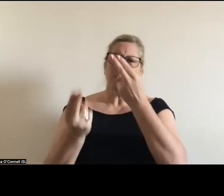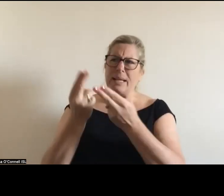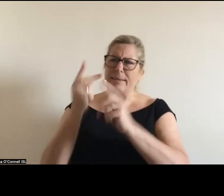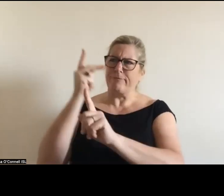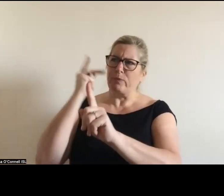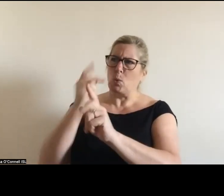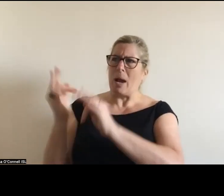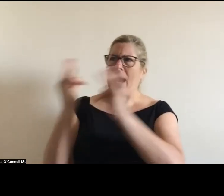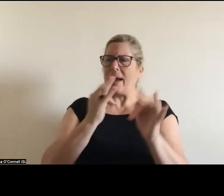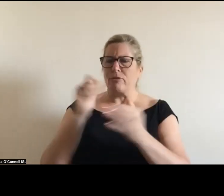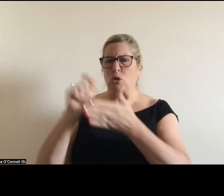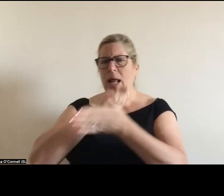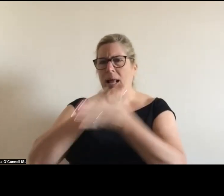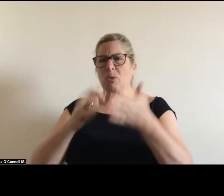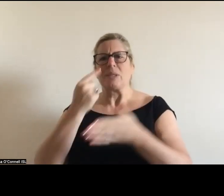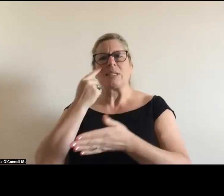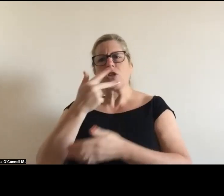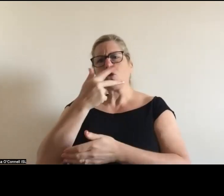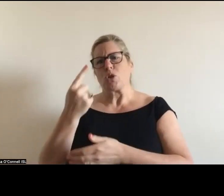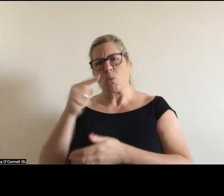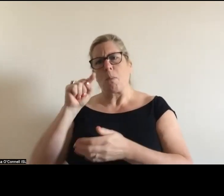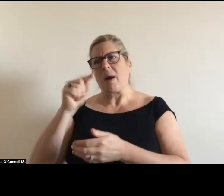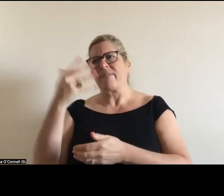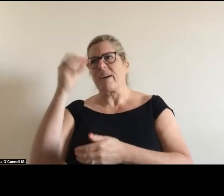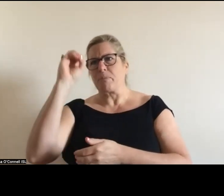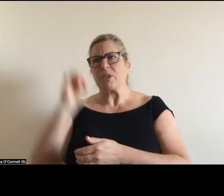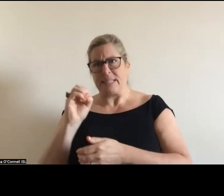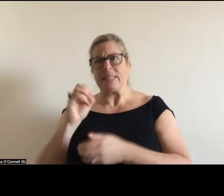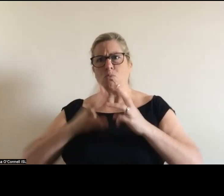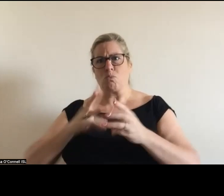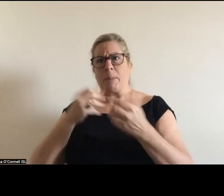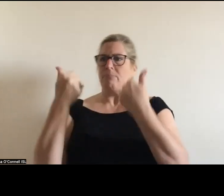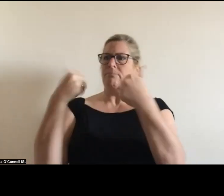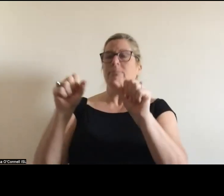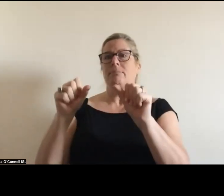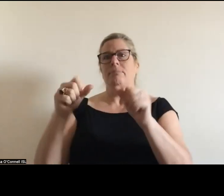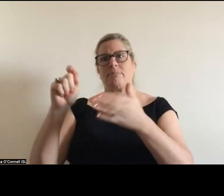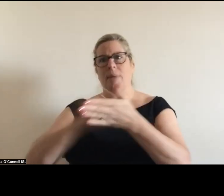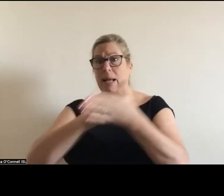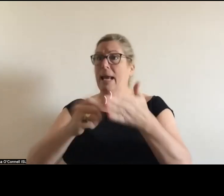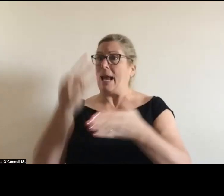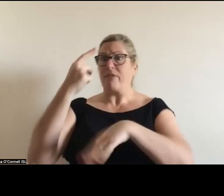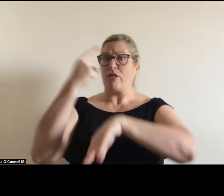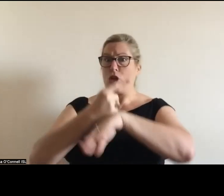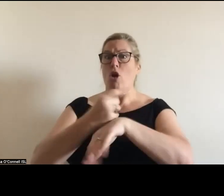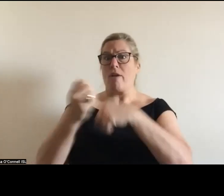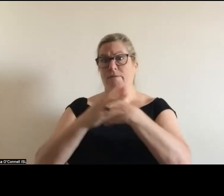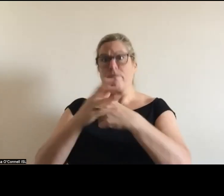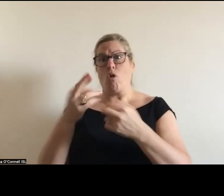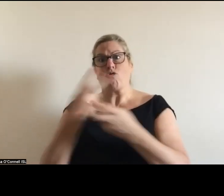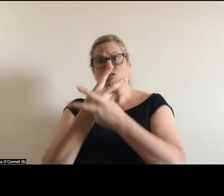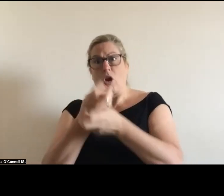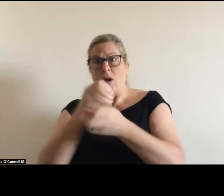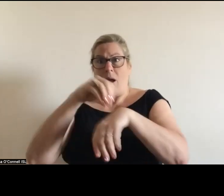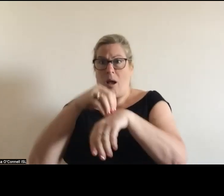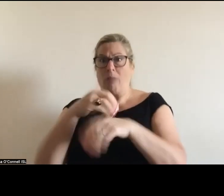that 31.5% of candidates elected were women, showing that when women are on the ticket, they get elected. But at the current